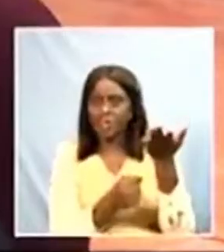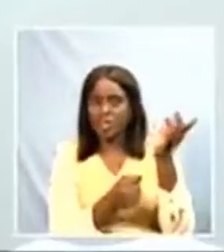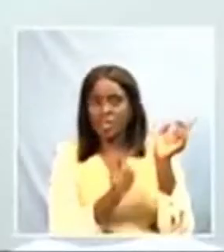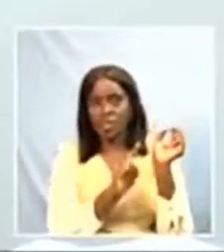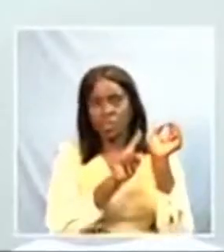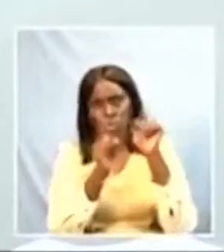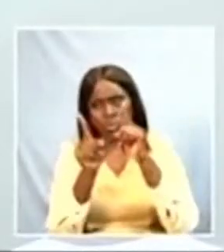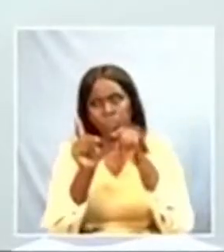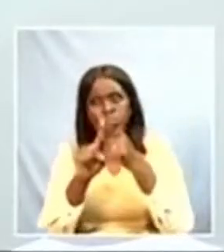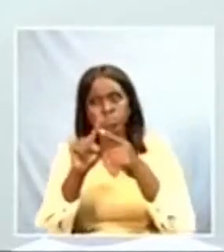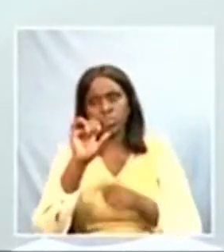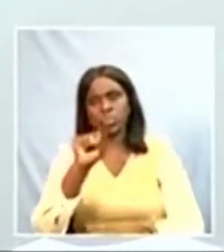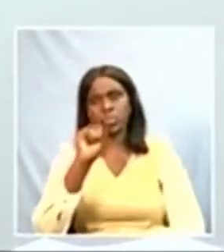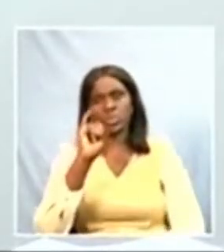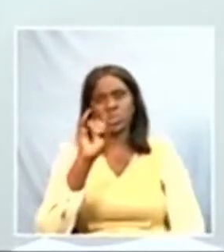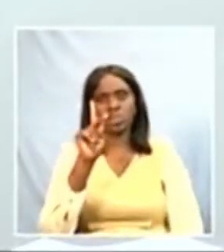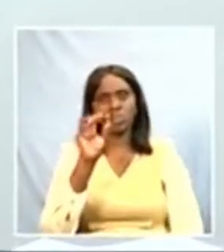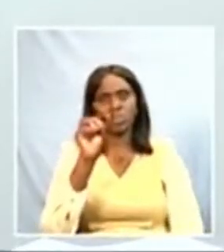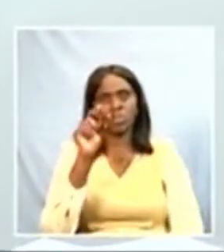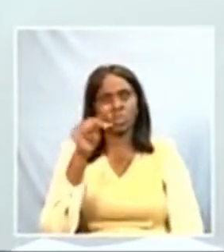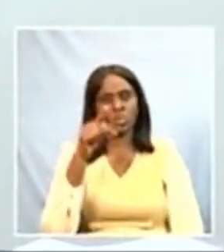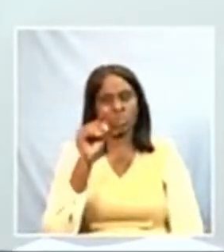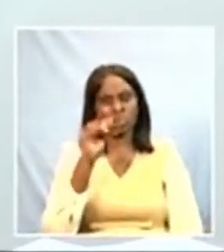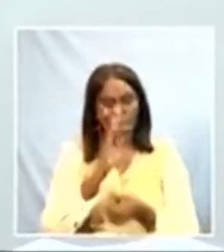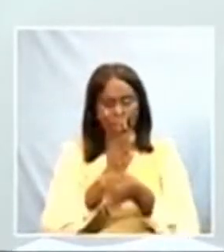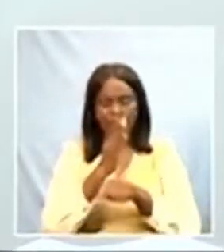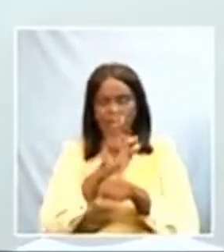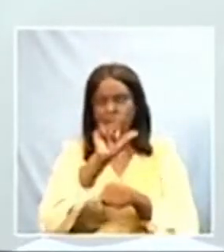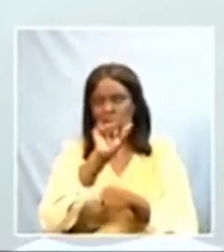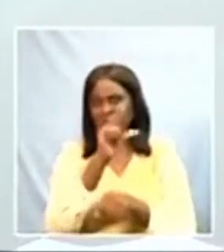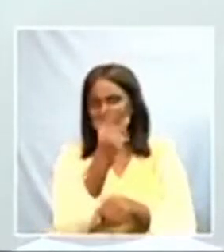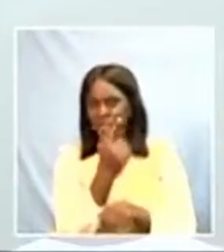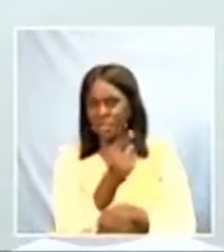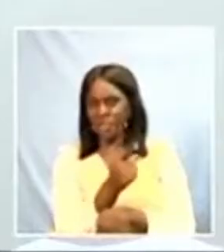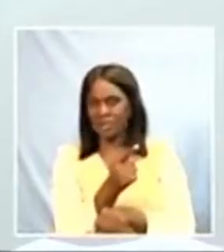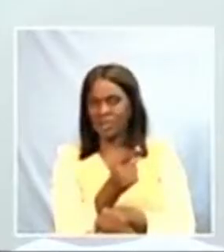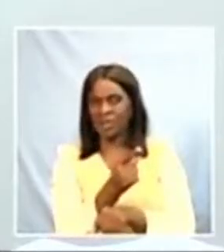to SIKONGO after 2023.